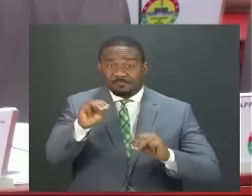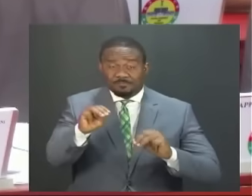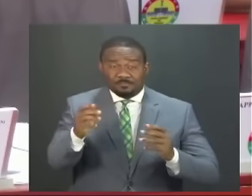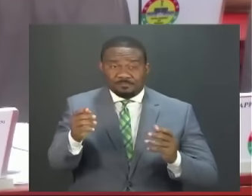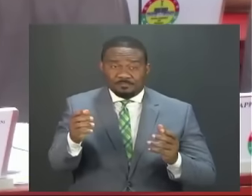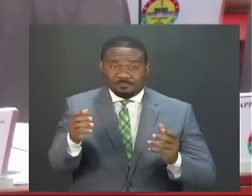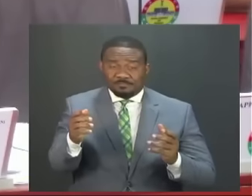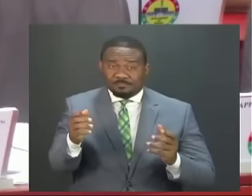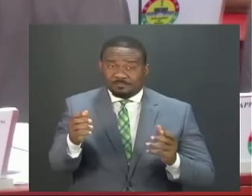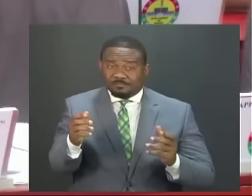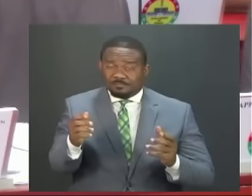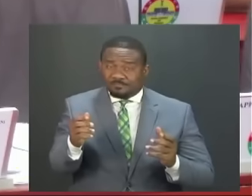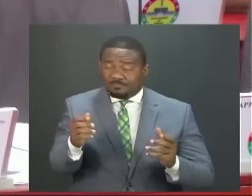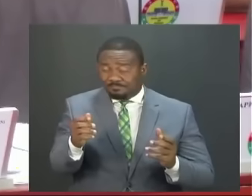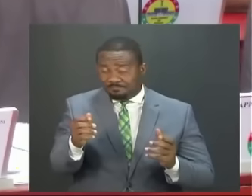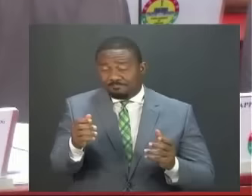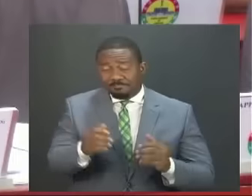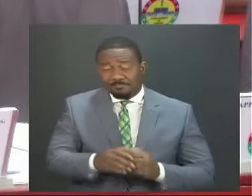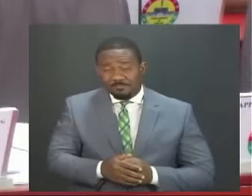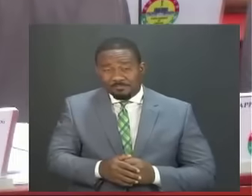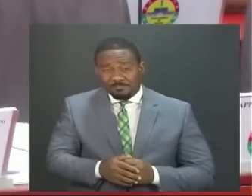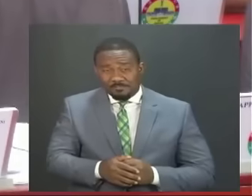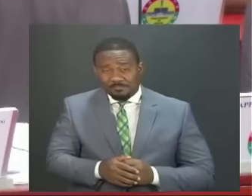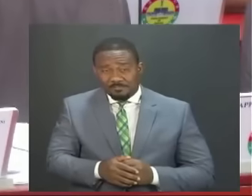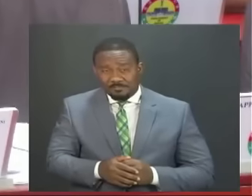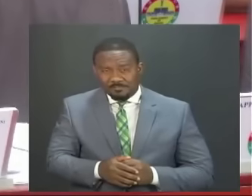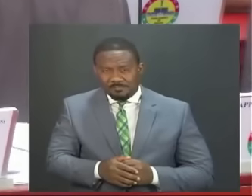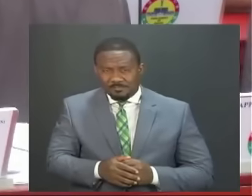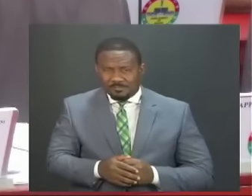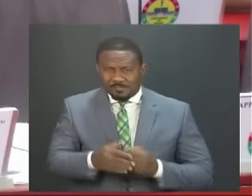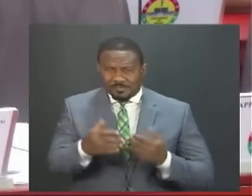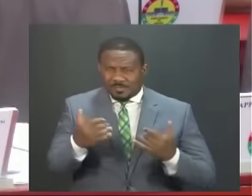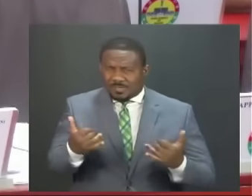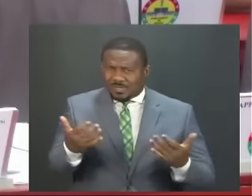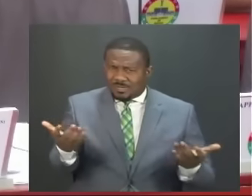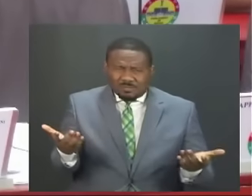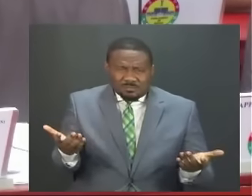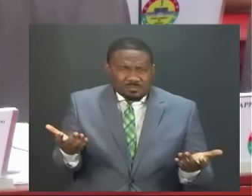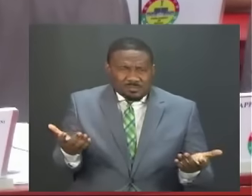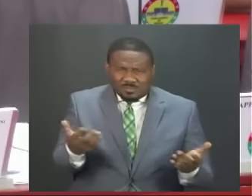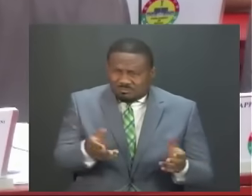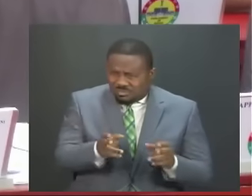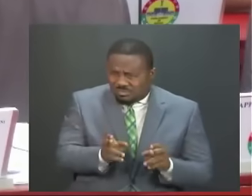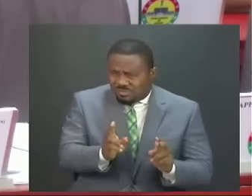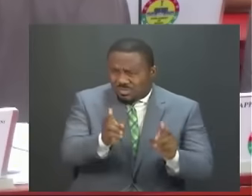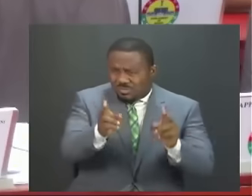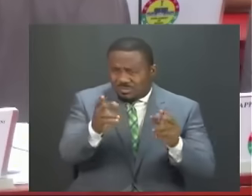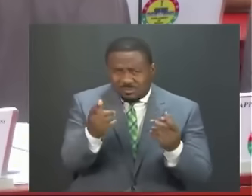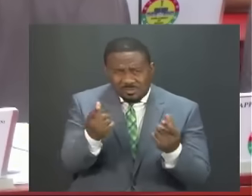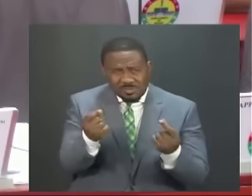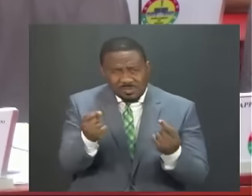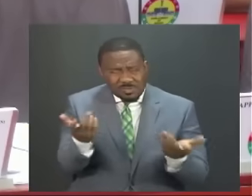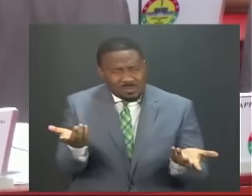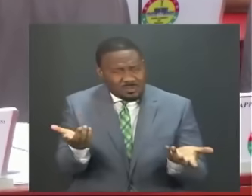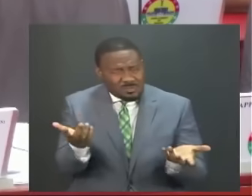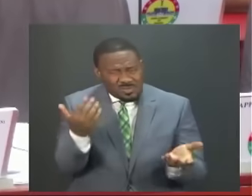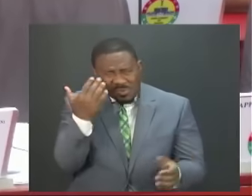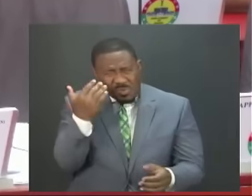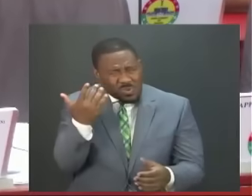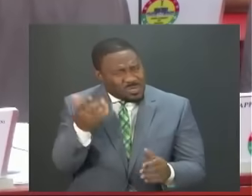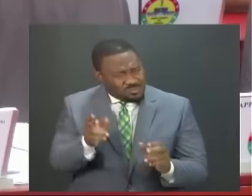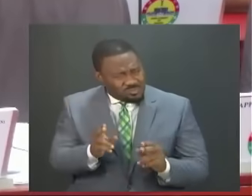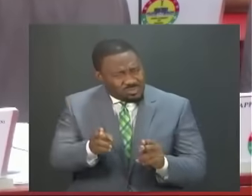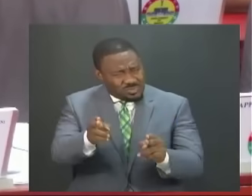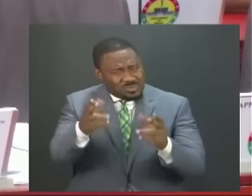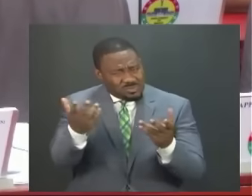in the matter brought before it? What does this House want to hurry to? Why are we in a haste?